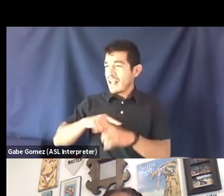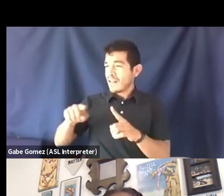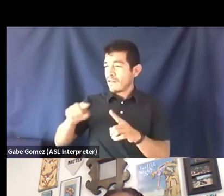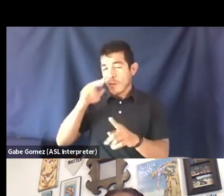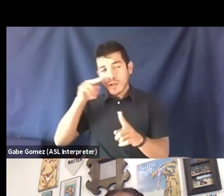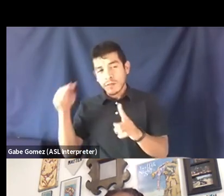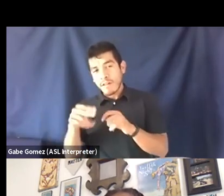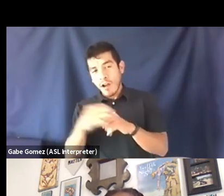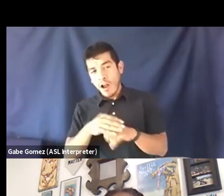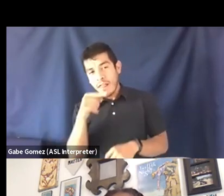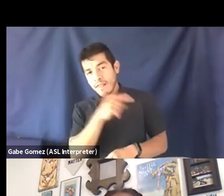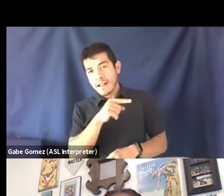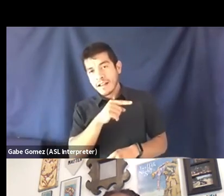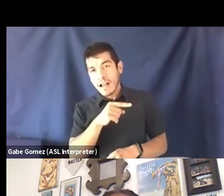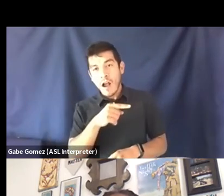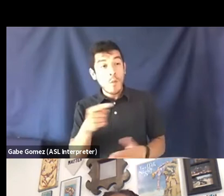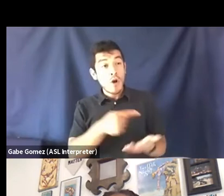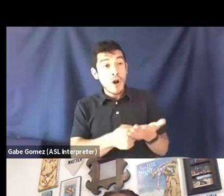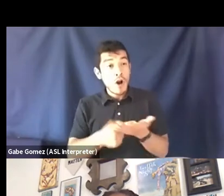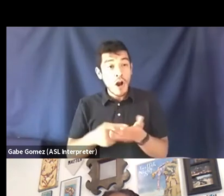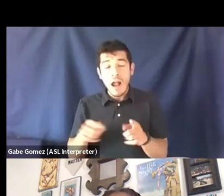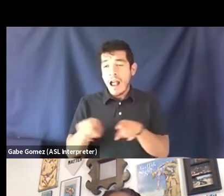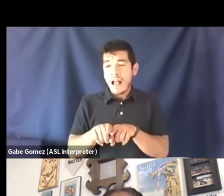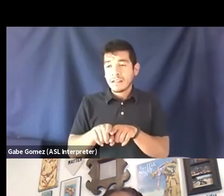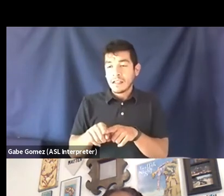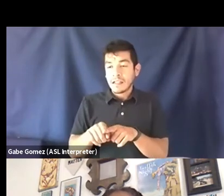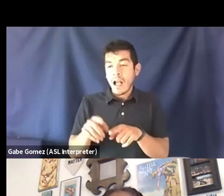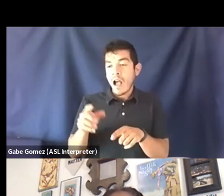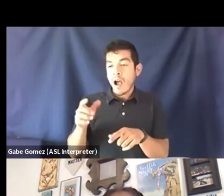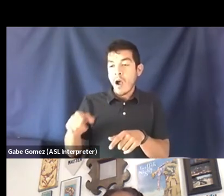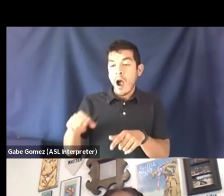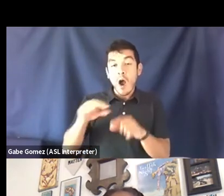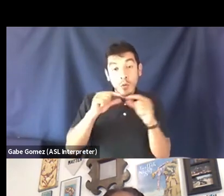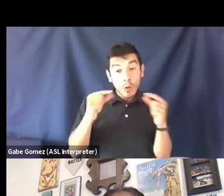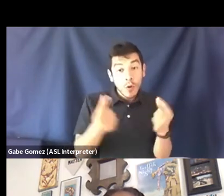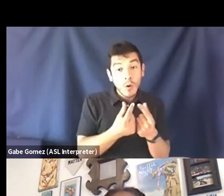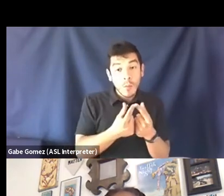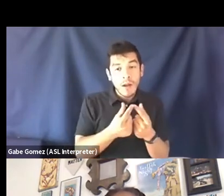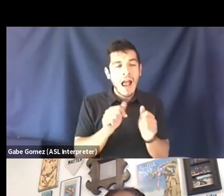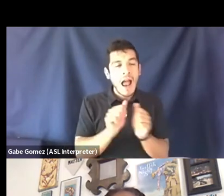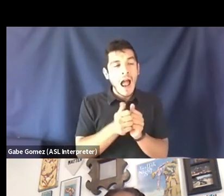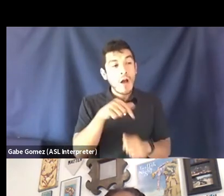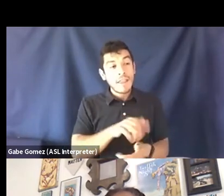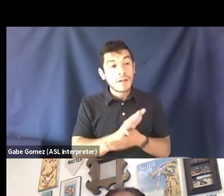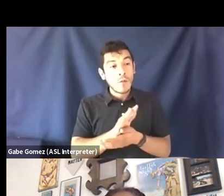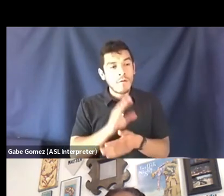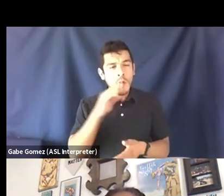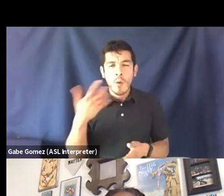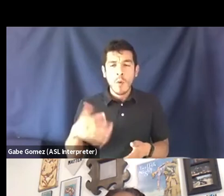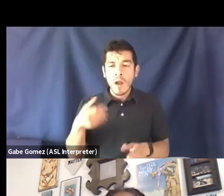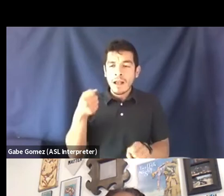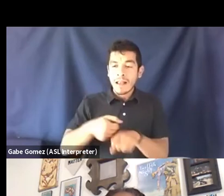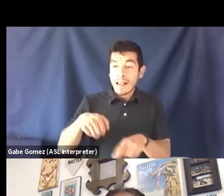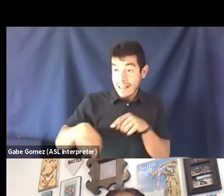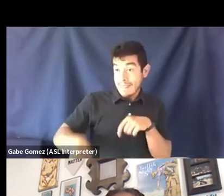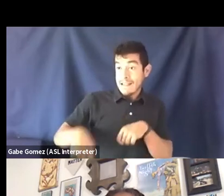I mean, we talked as a collective so much about how this film would be timely in this moment. And Angela